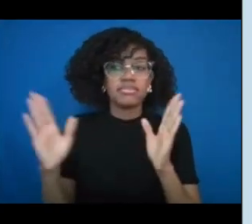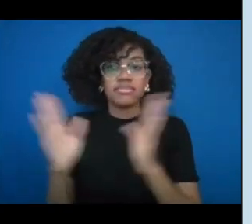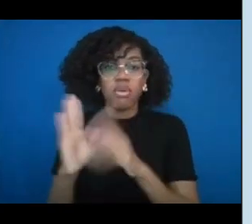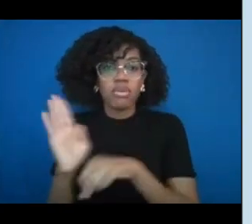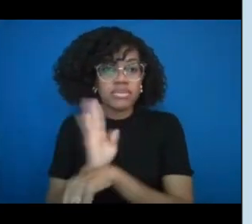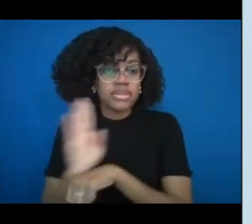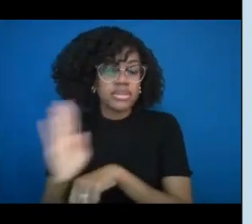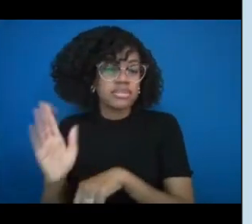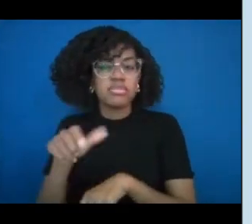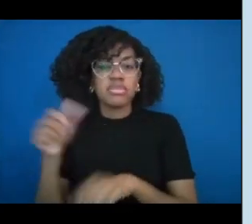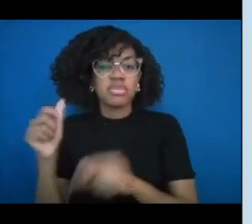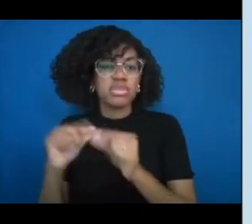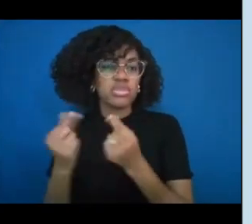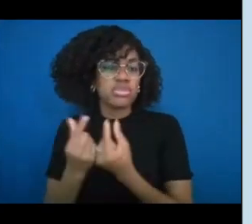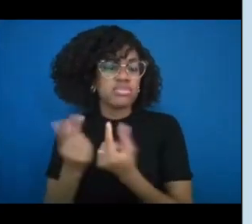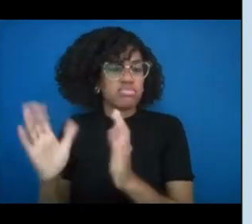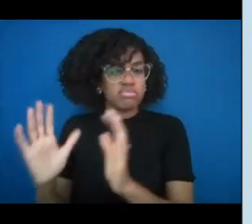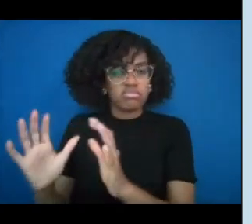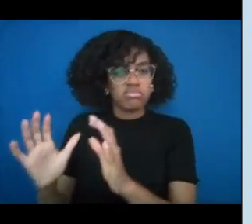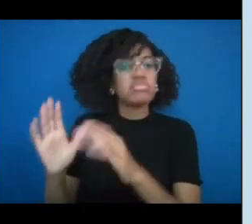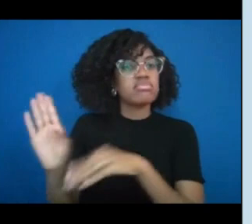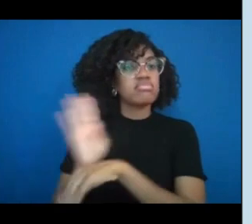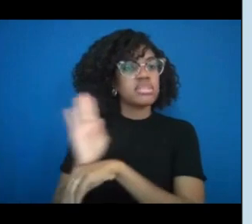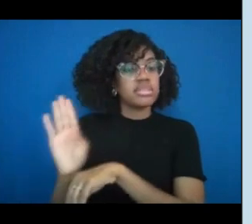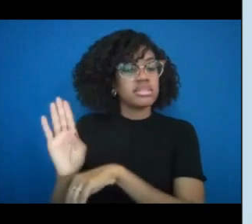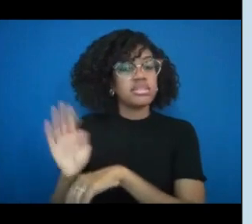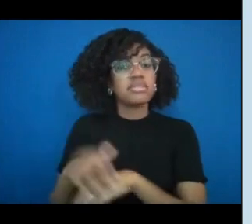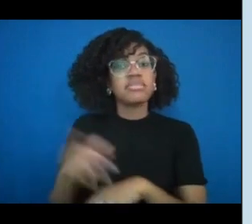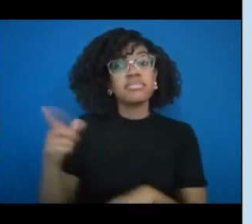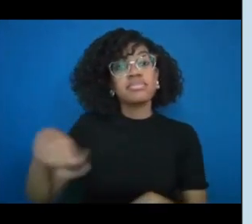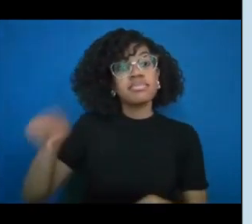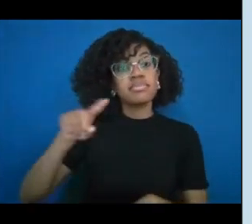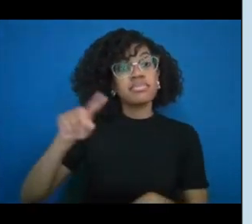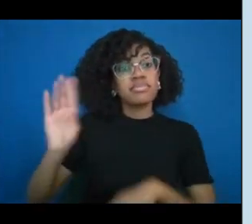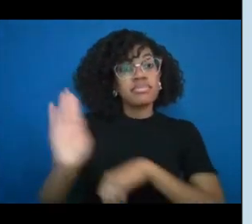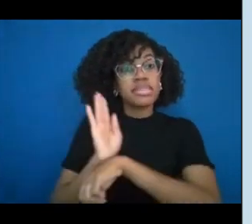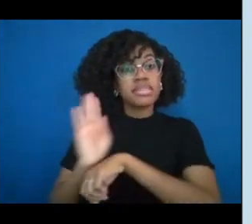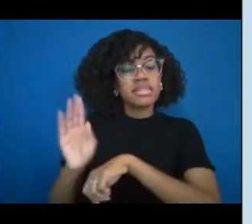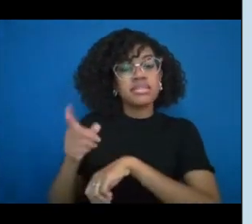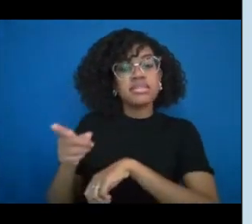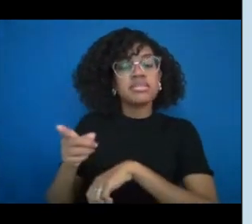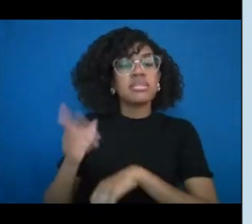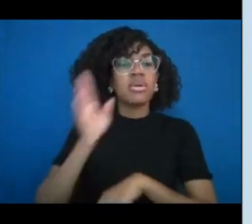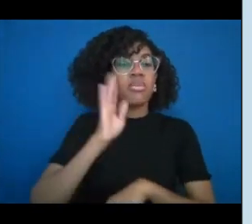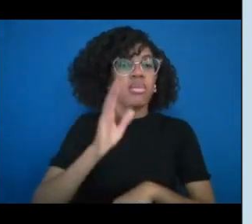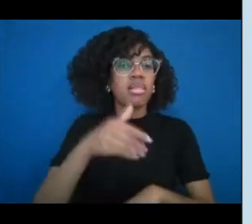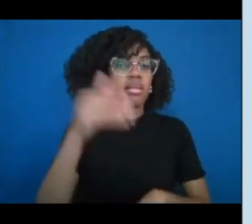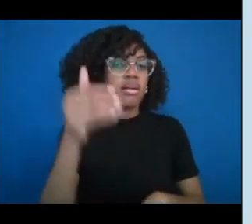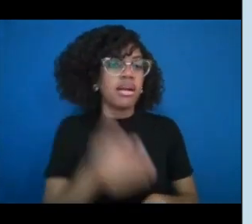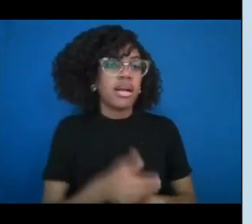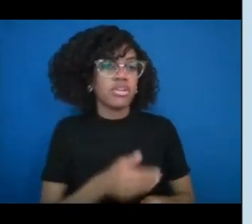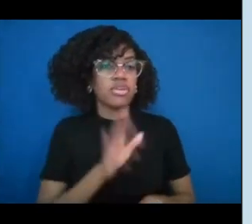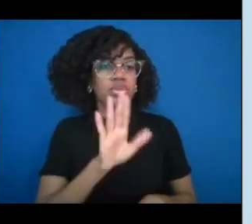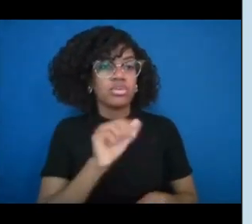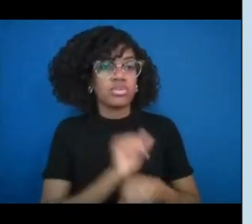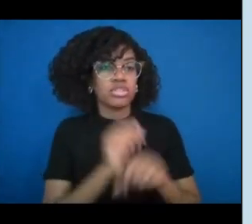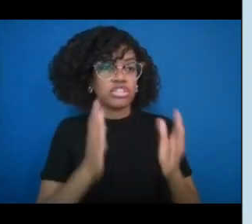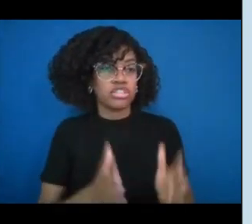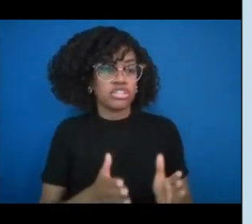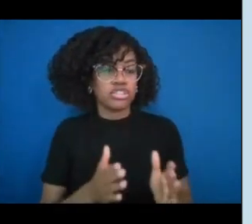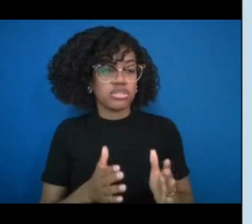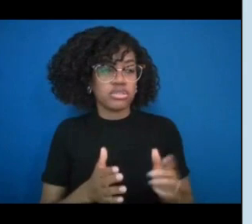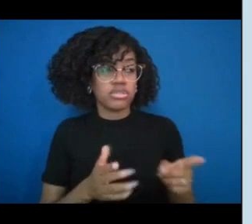groups. And then you have, and those are the folks who, at the end of the day, are hiring your